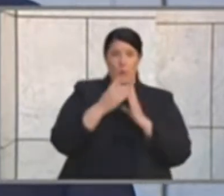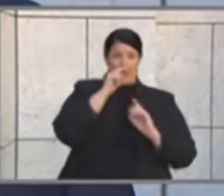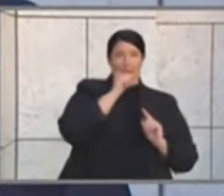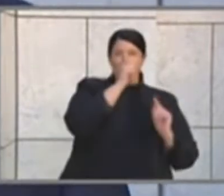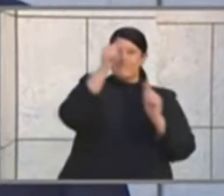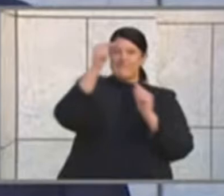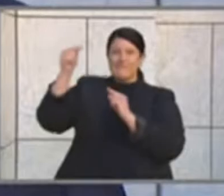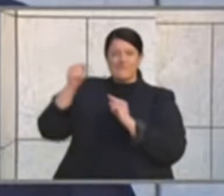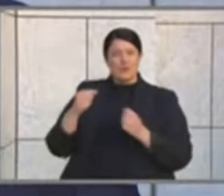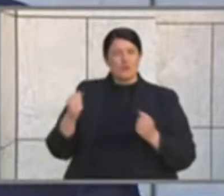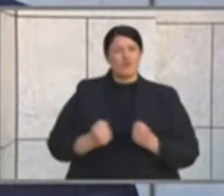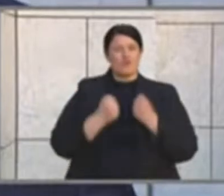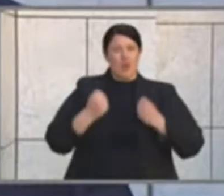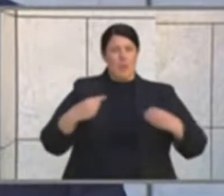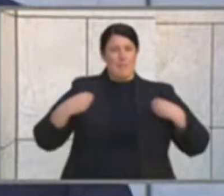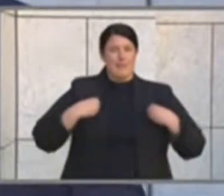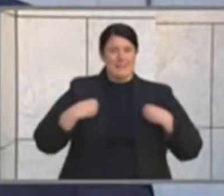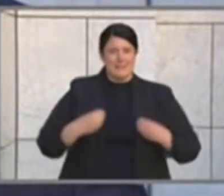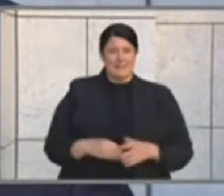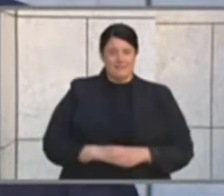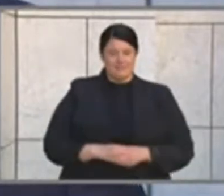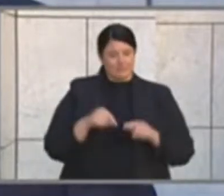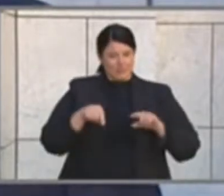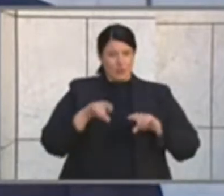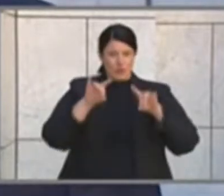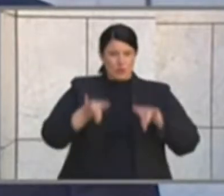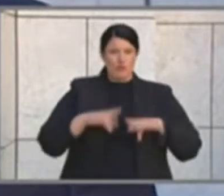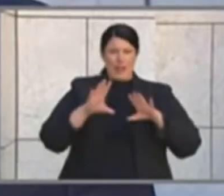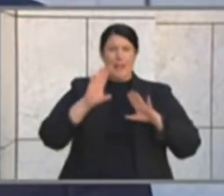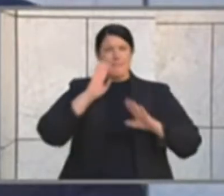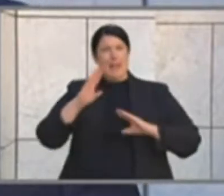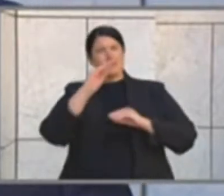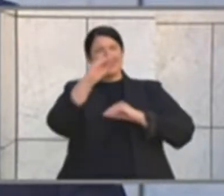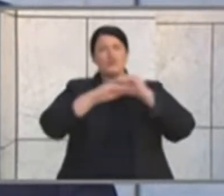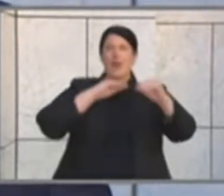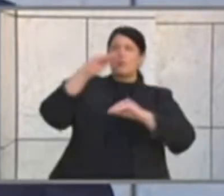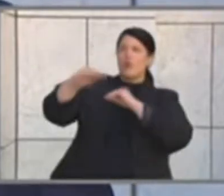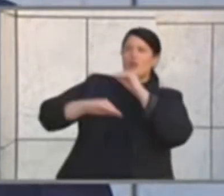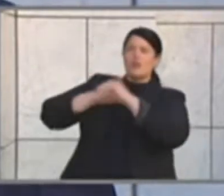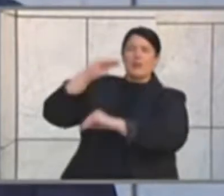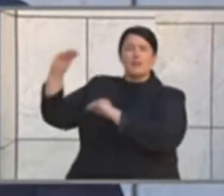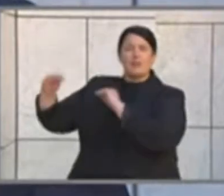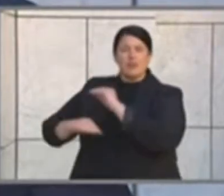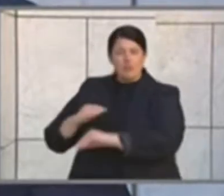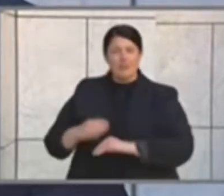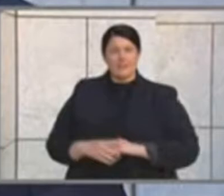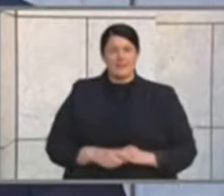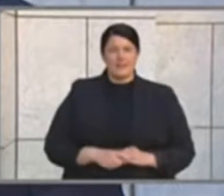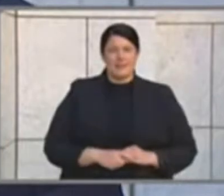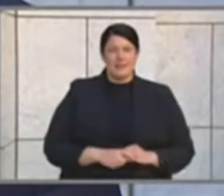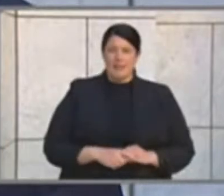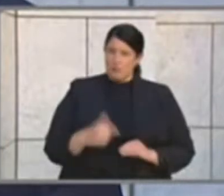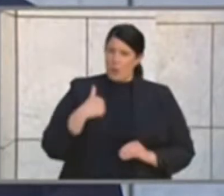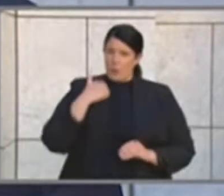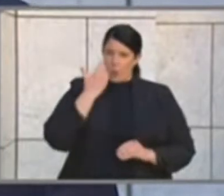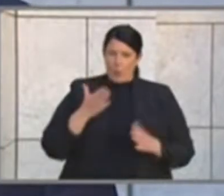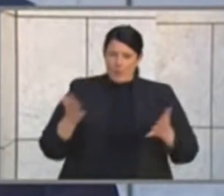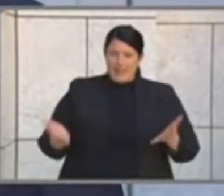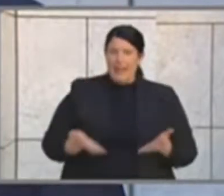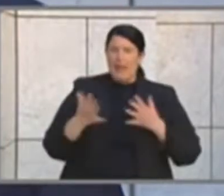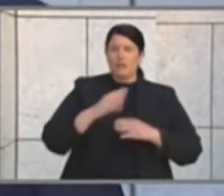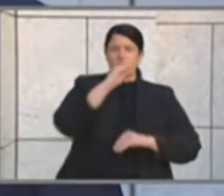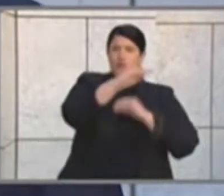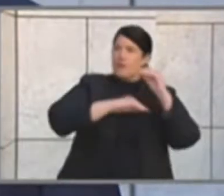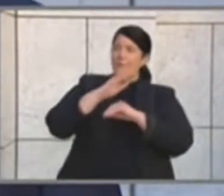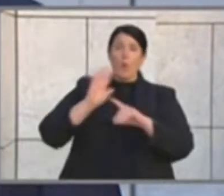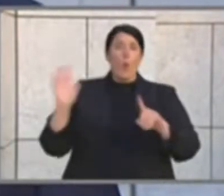marketplace. You know, Australia is one of the great trading nations of the world, and that's why we've always pursued trade